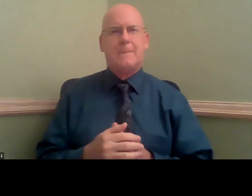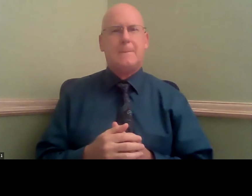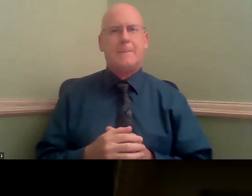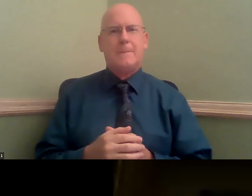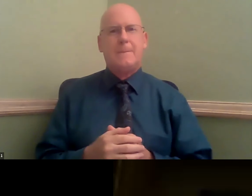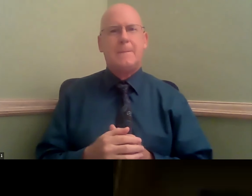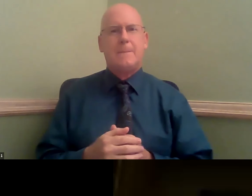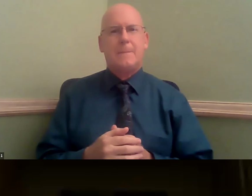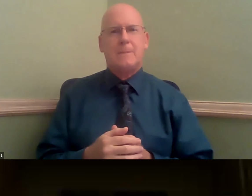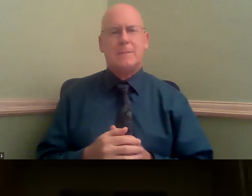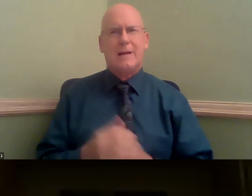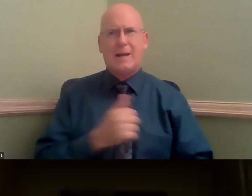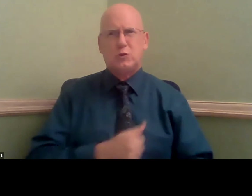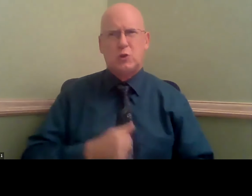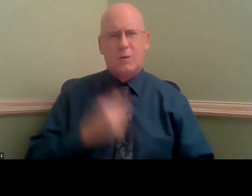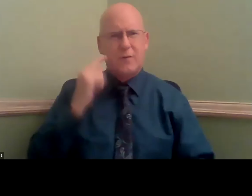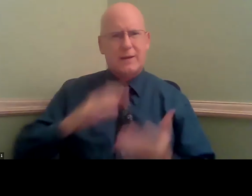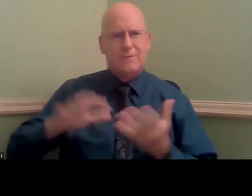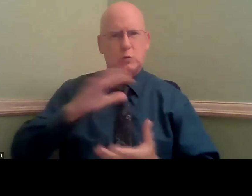and I apologize.